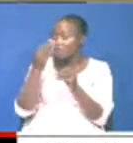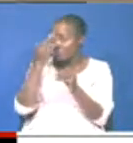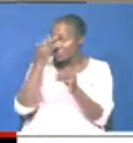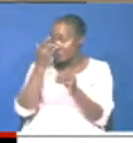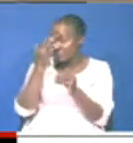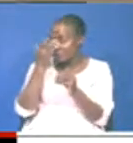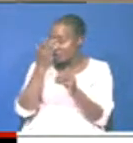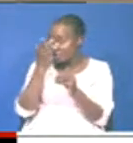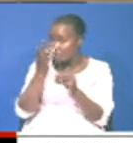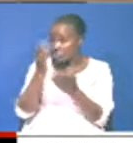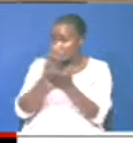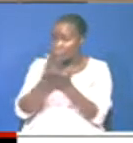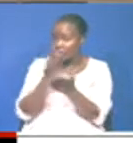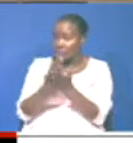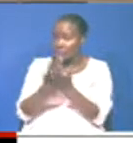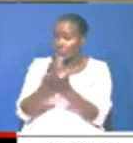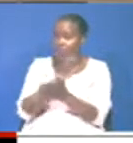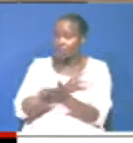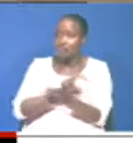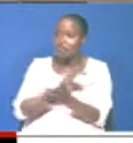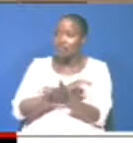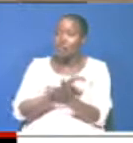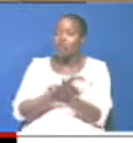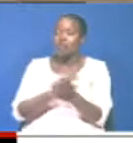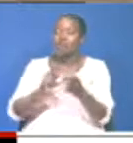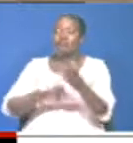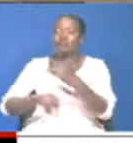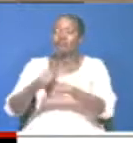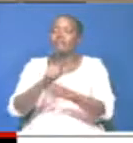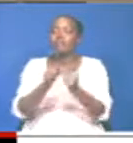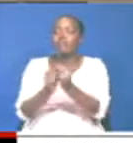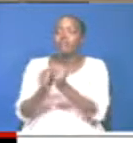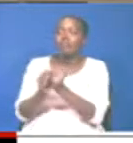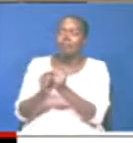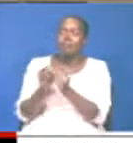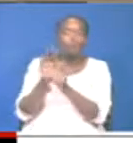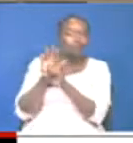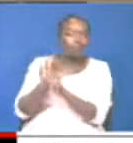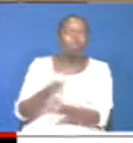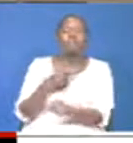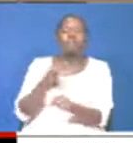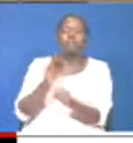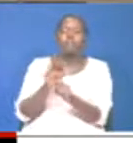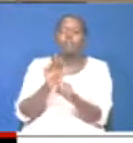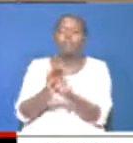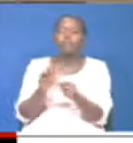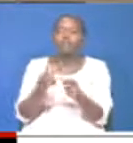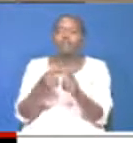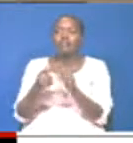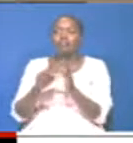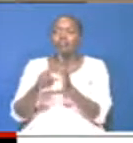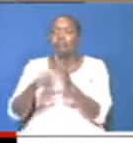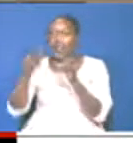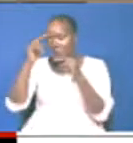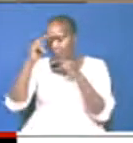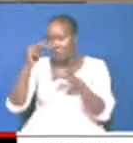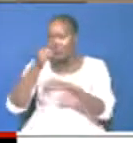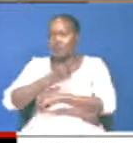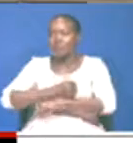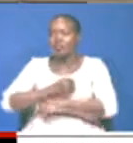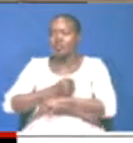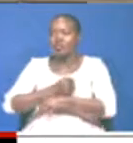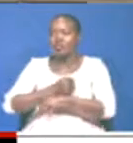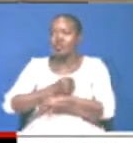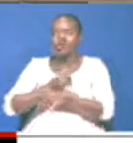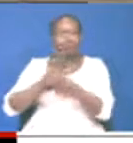a really curious character. We went to primary together. He bullied me a lot. And then, of course, let alone in high school, I bullied